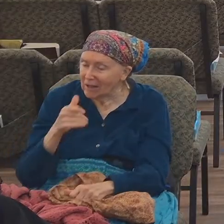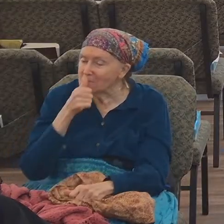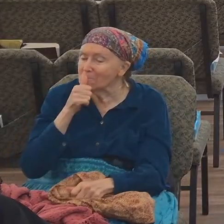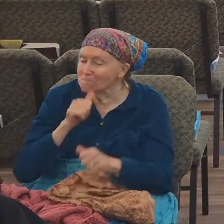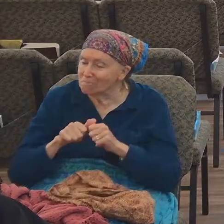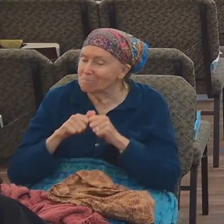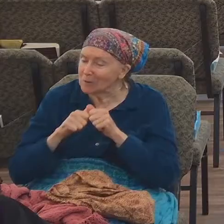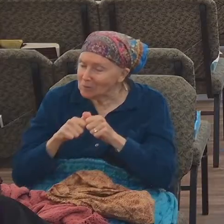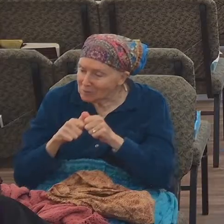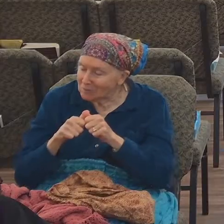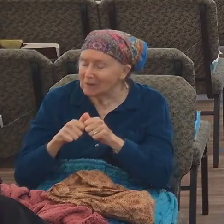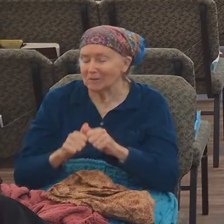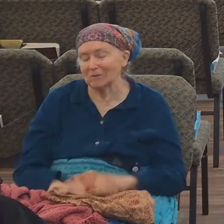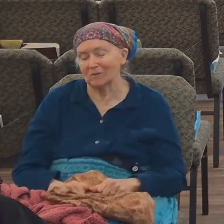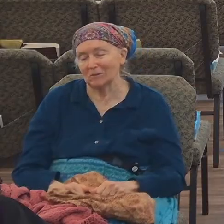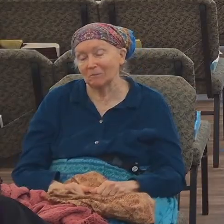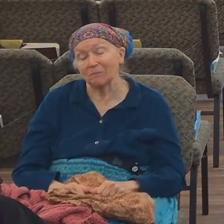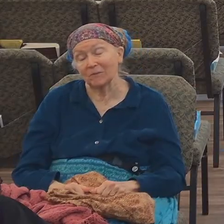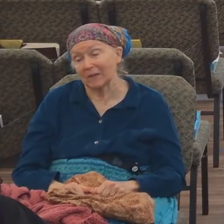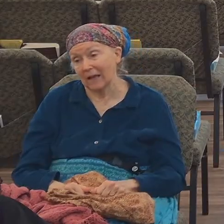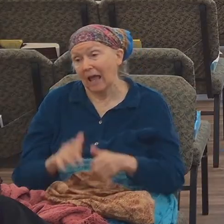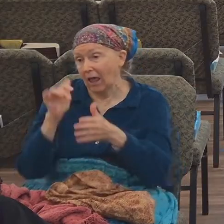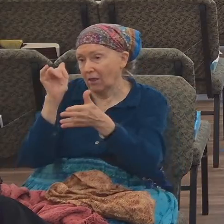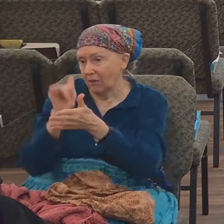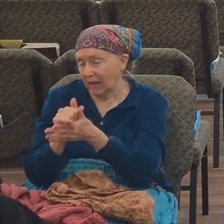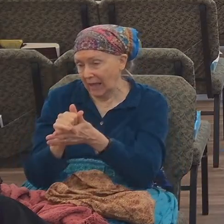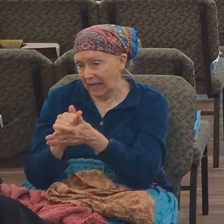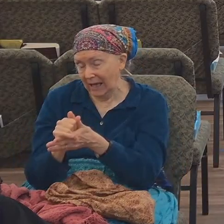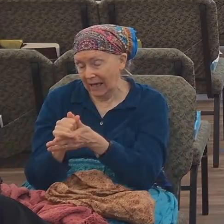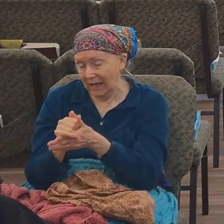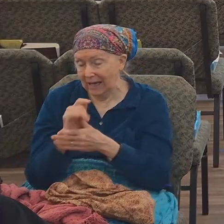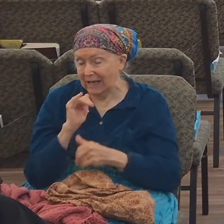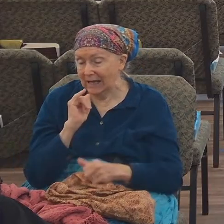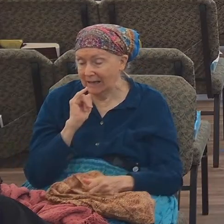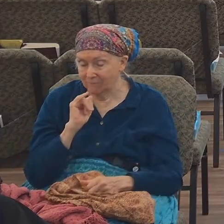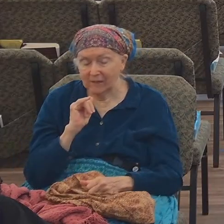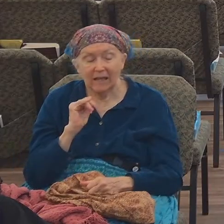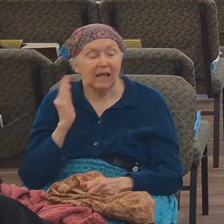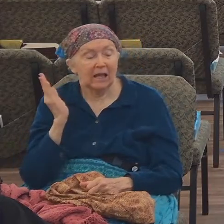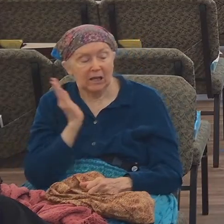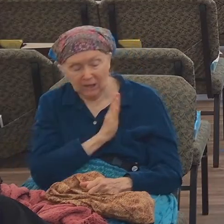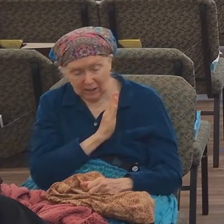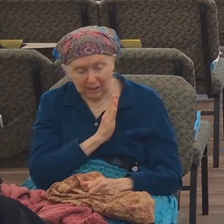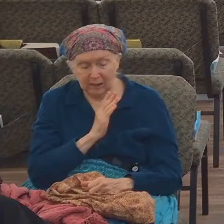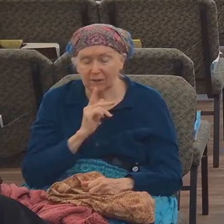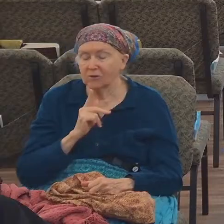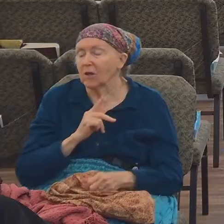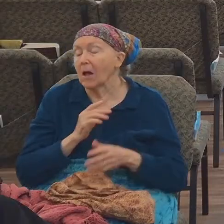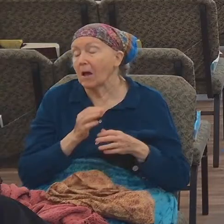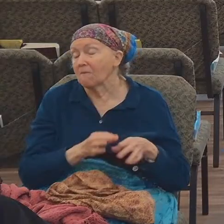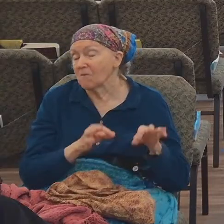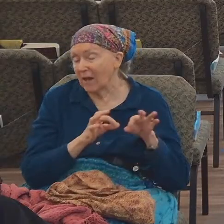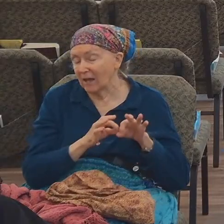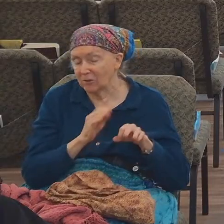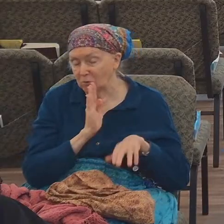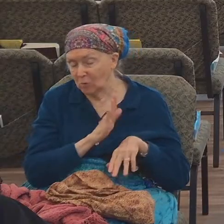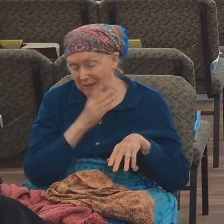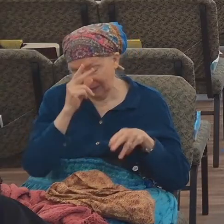about up to this point, right? That's what he finds as value. That's where he finds his honor, right?